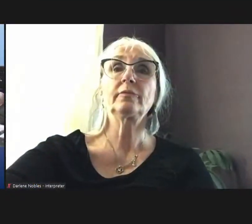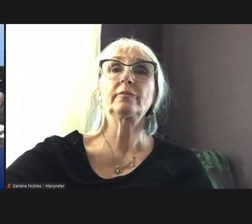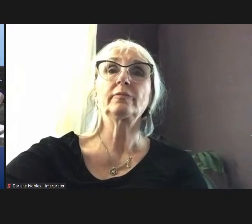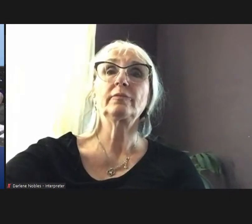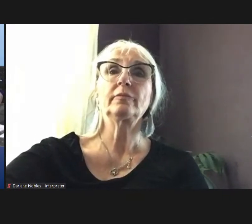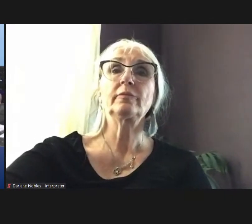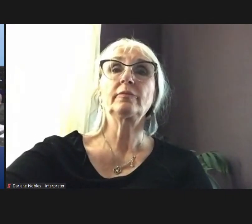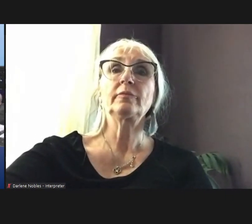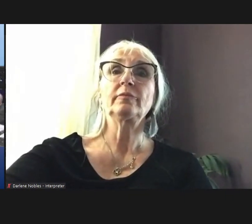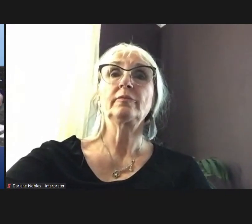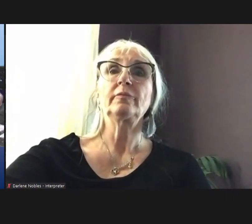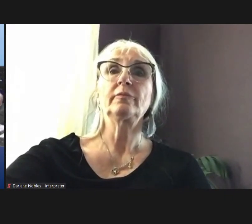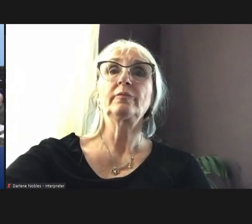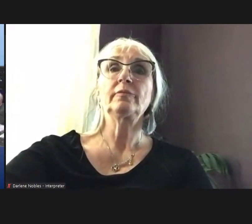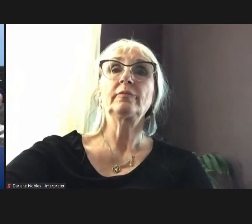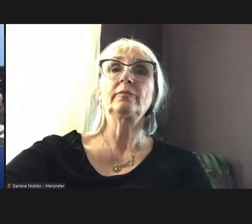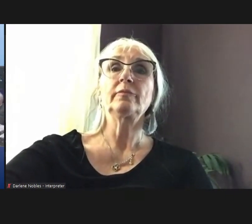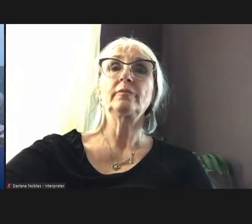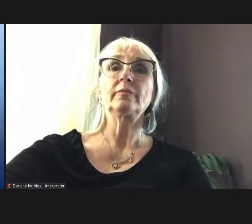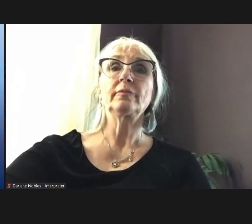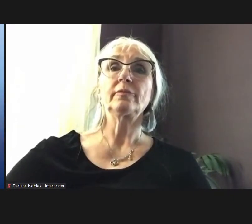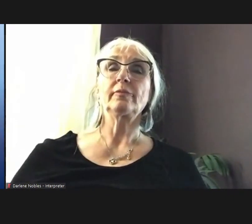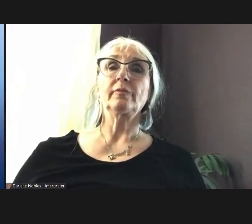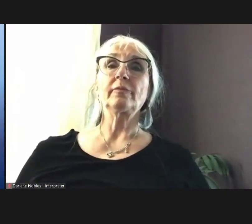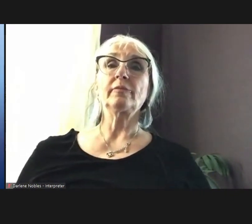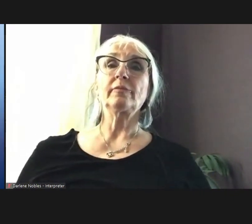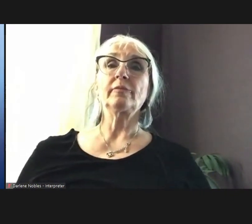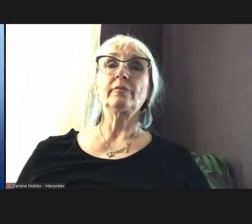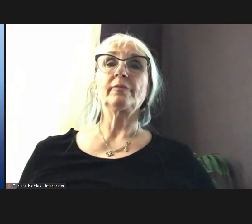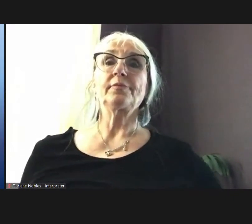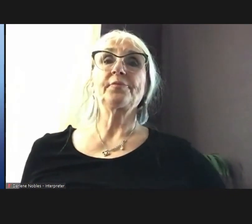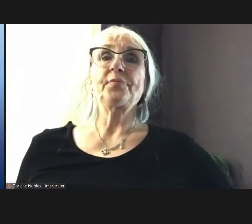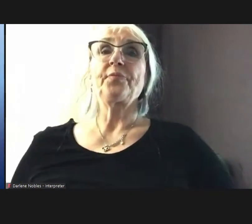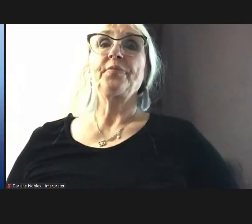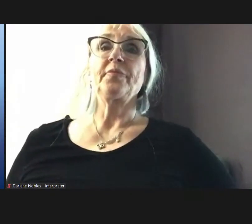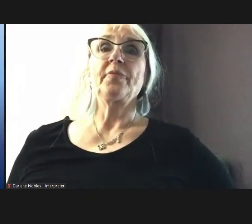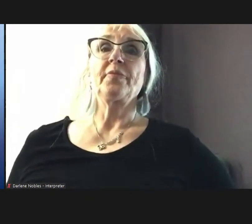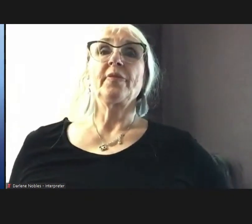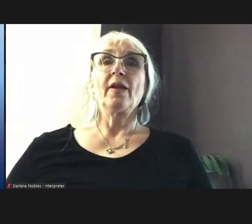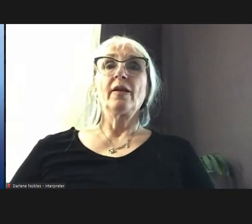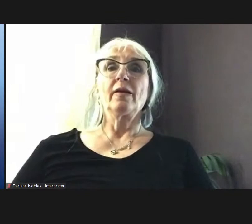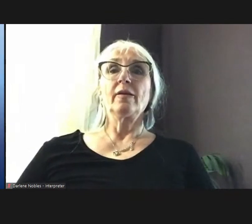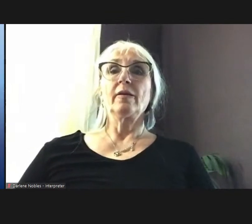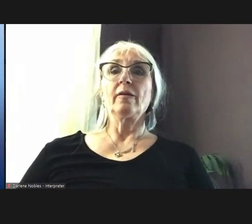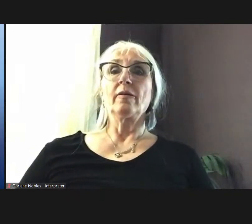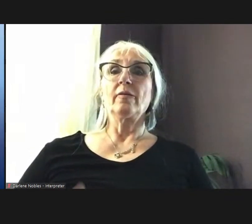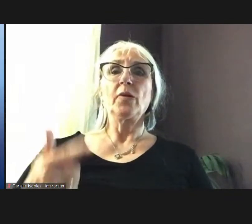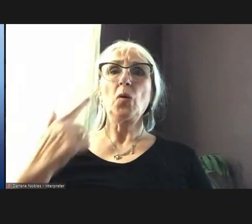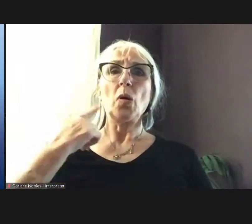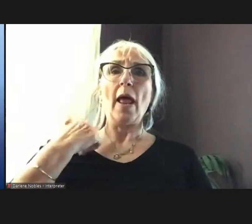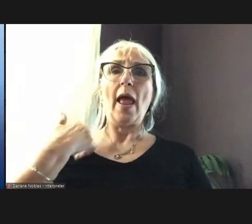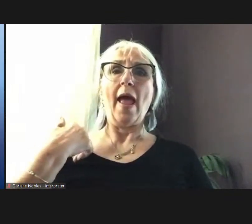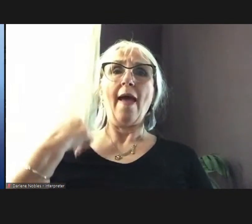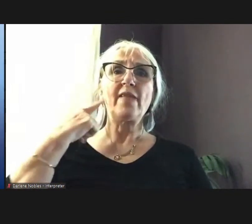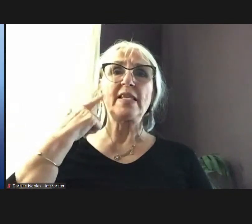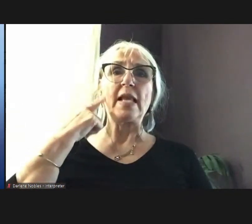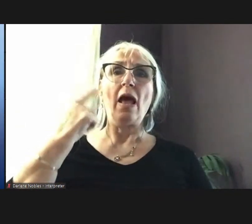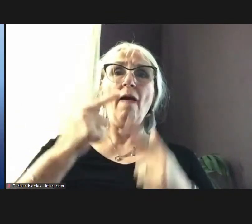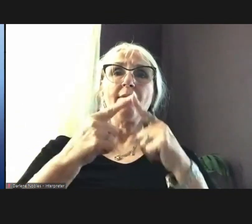Okay, at this time, we're open. Judge, we're not picking up any sound from the courtroom. Okay, hang